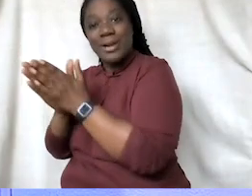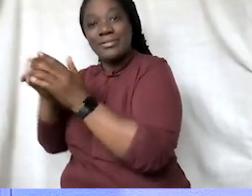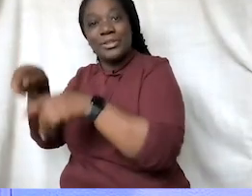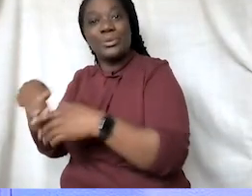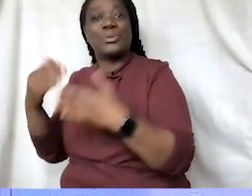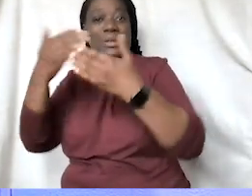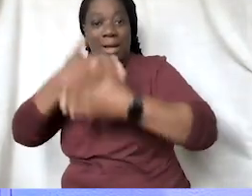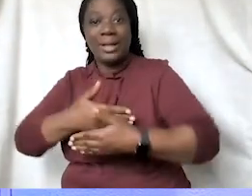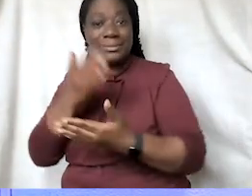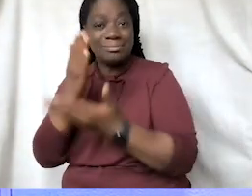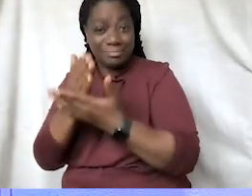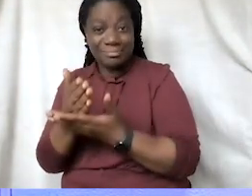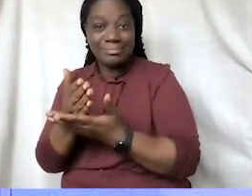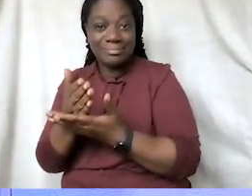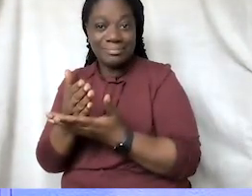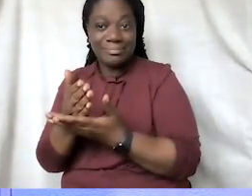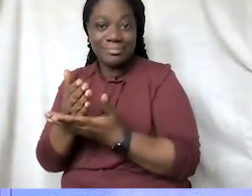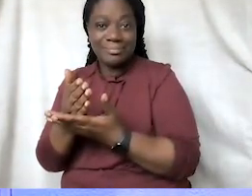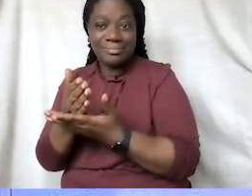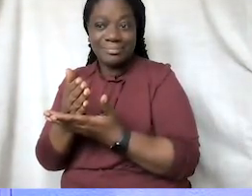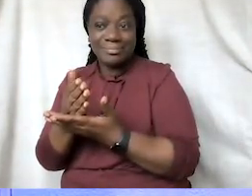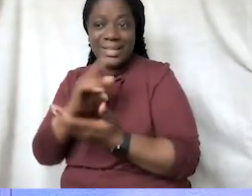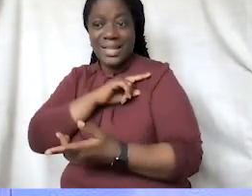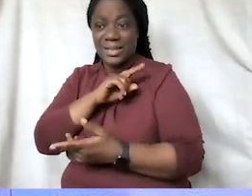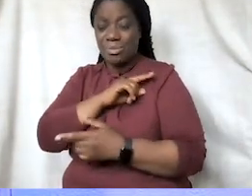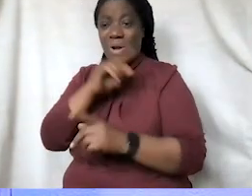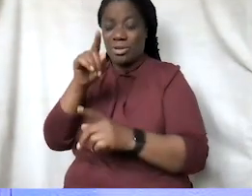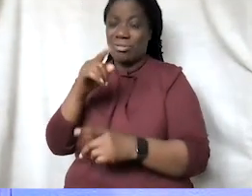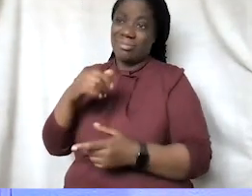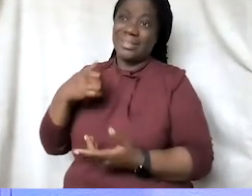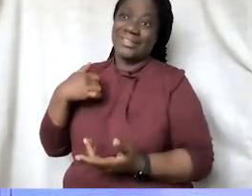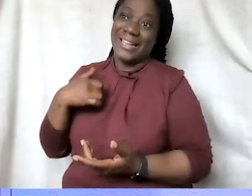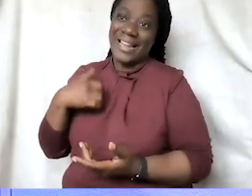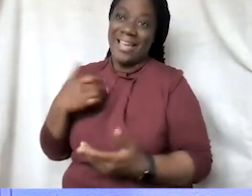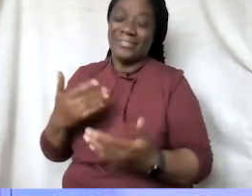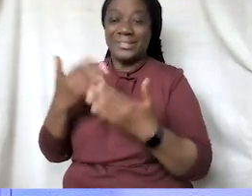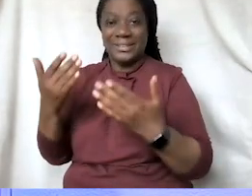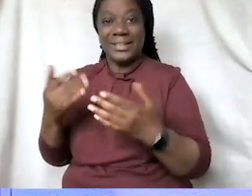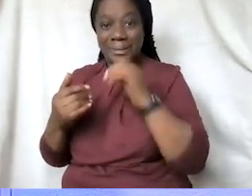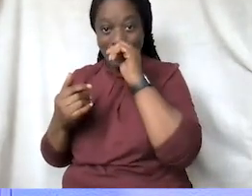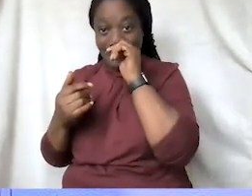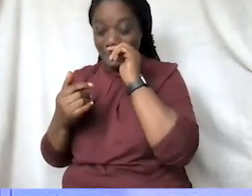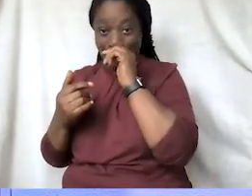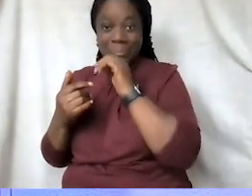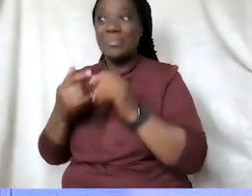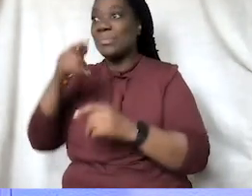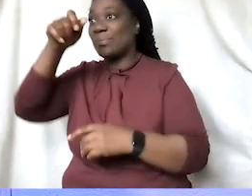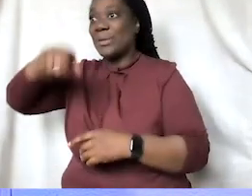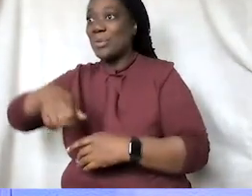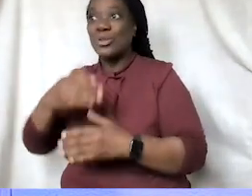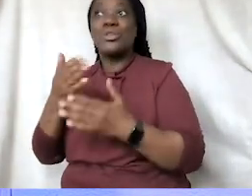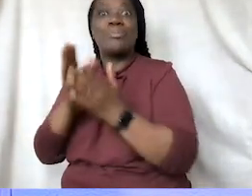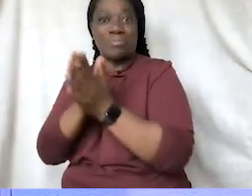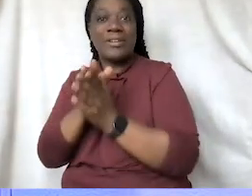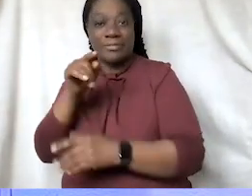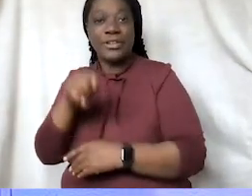for you. That's why you are alive today. Someone is praying